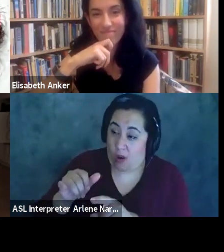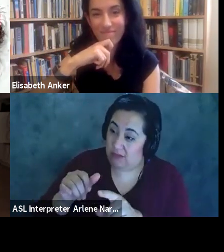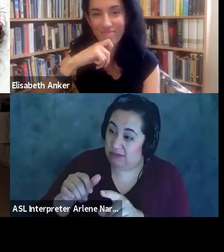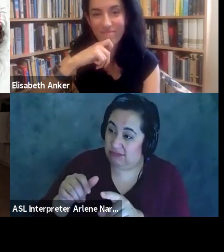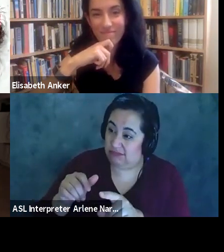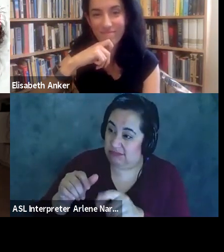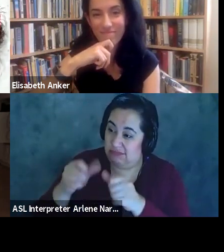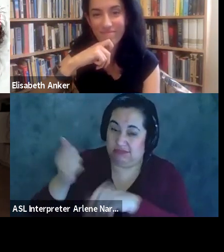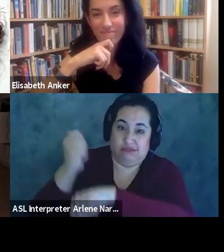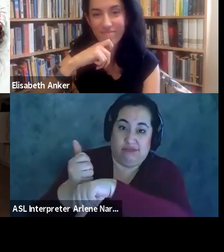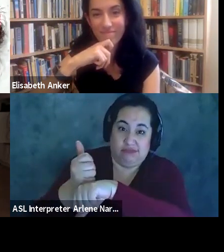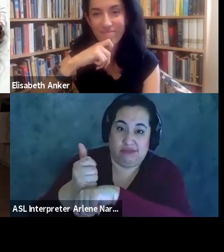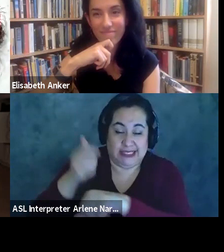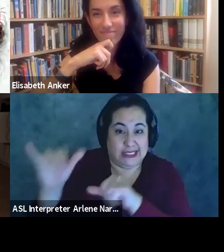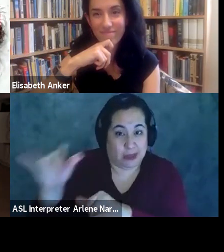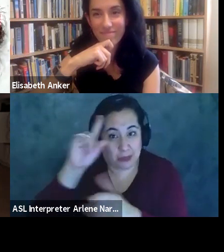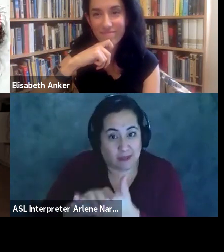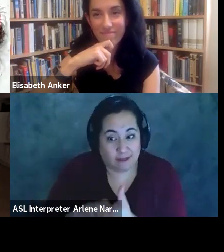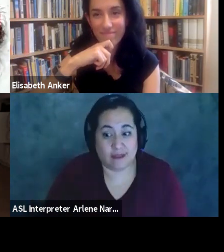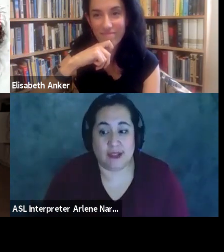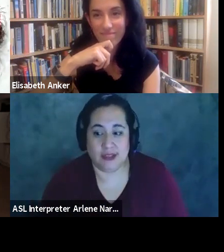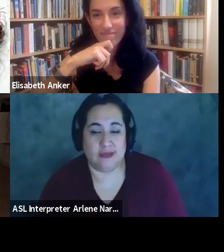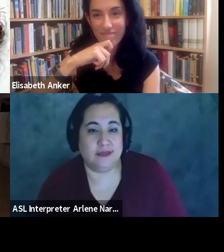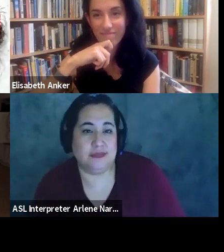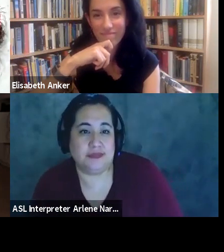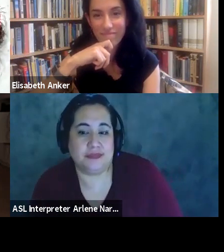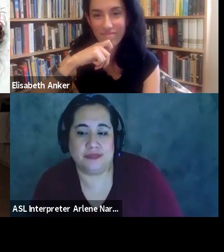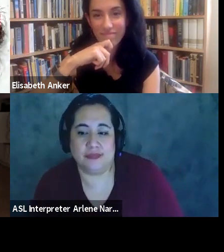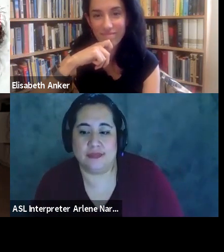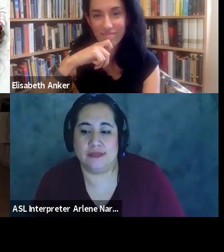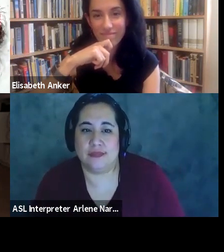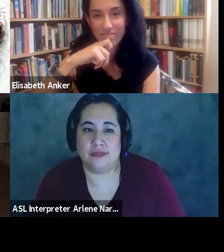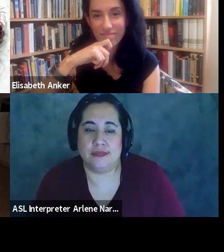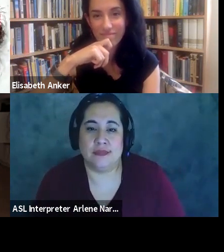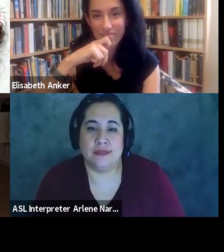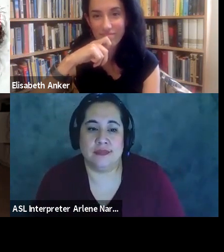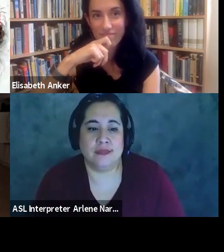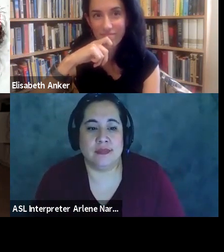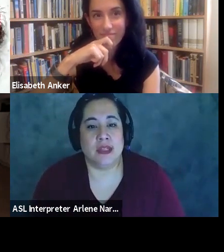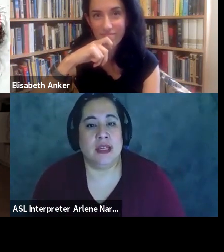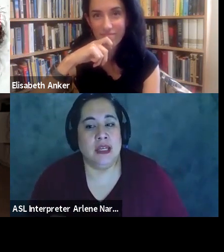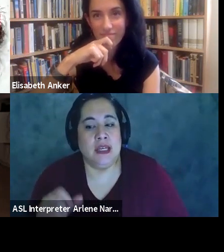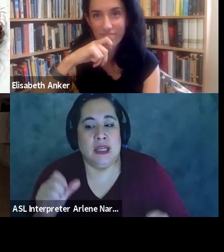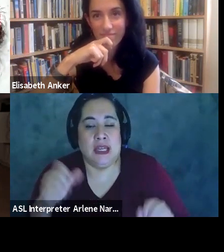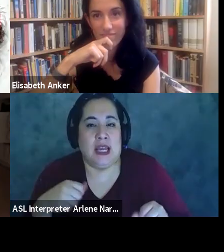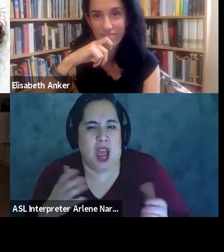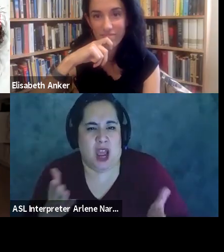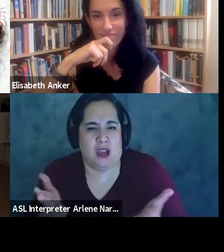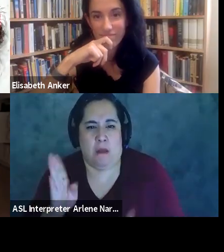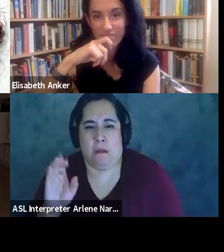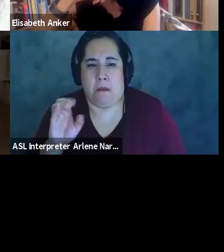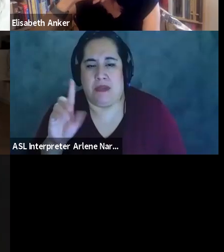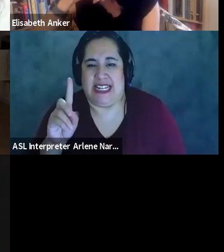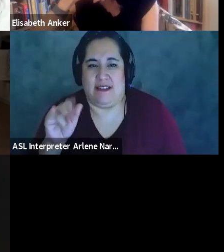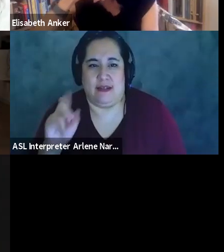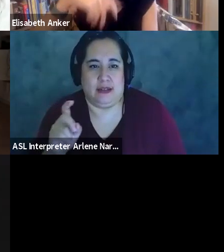been constituted. Okay, can I just push you for a moment, sort of on a